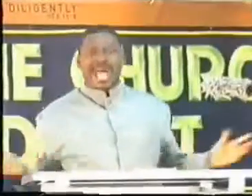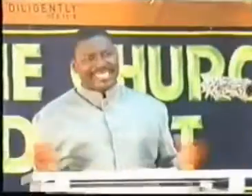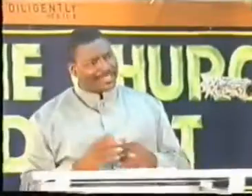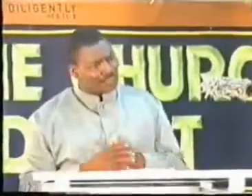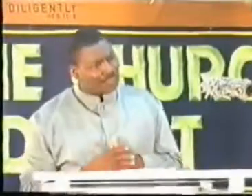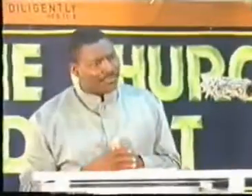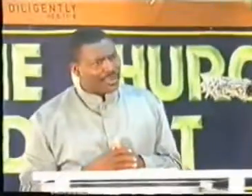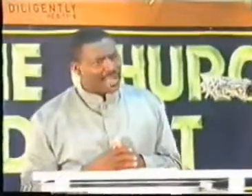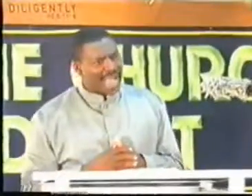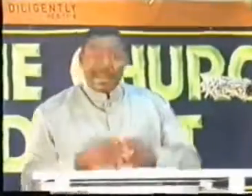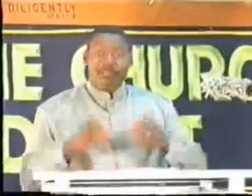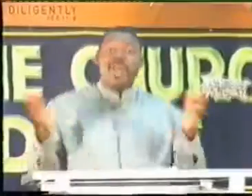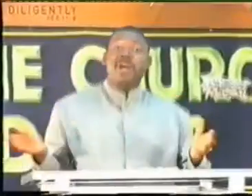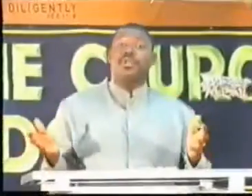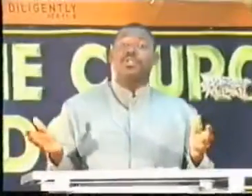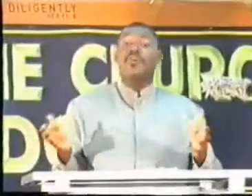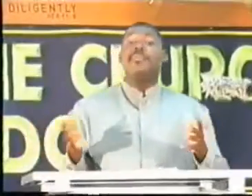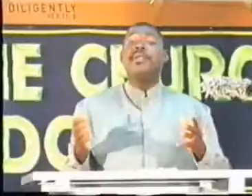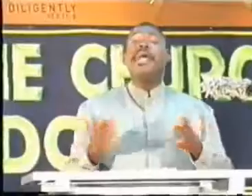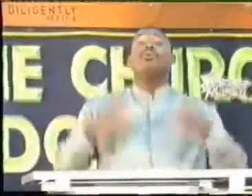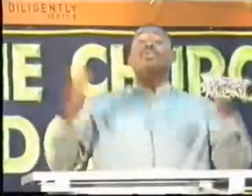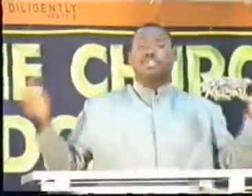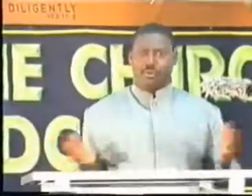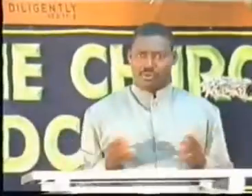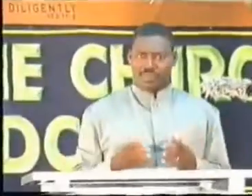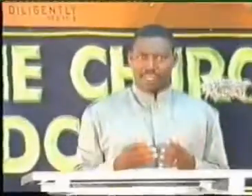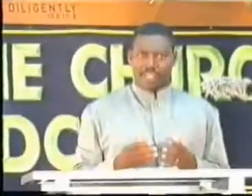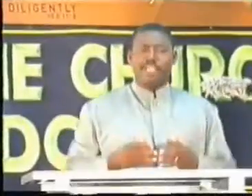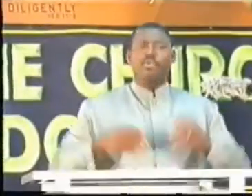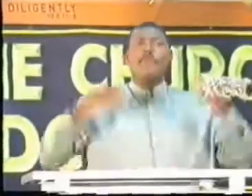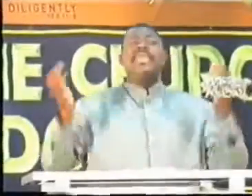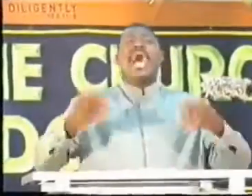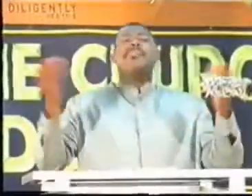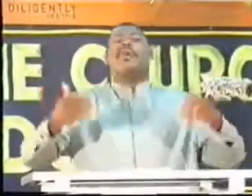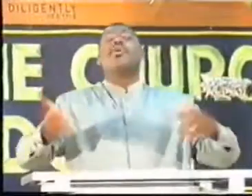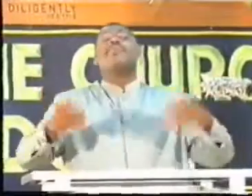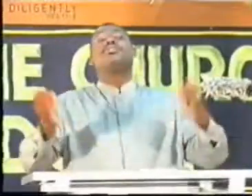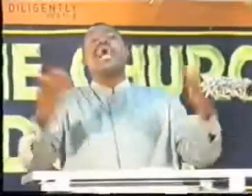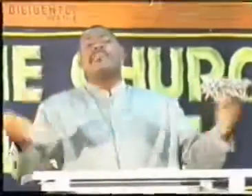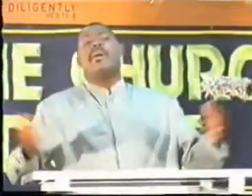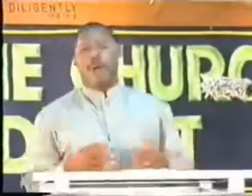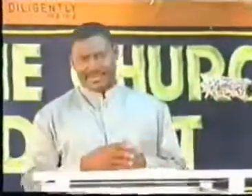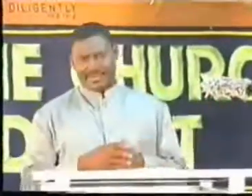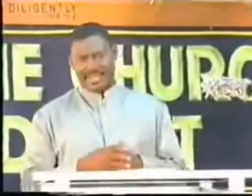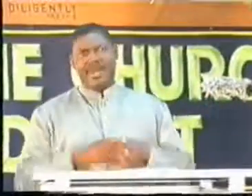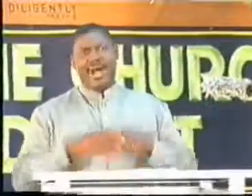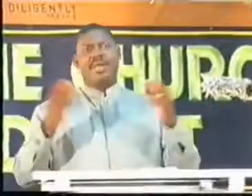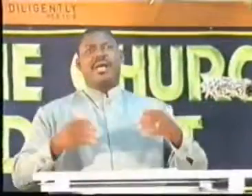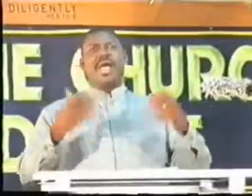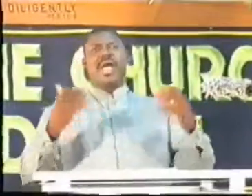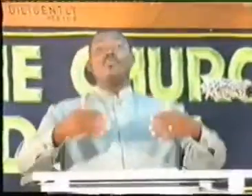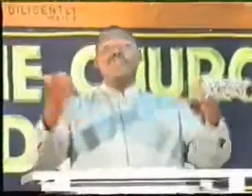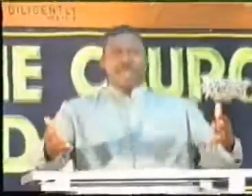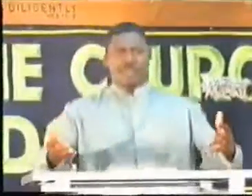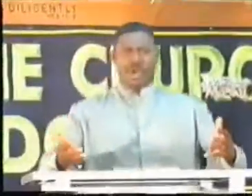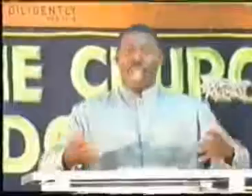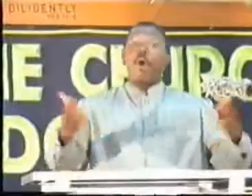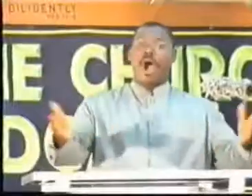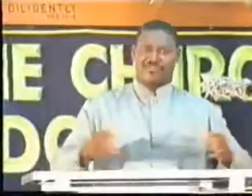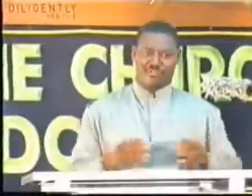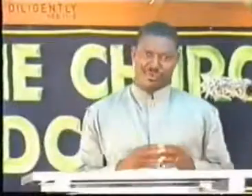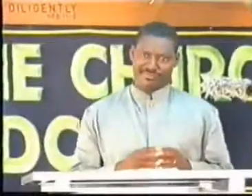Judea asase no so ama mu nuanu ma Christofo bebre e ho kire won etu obia amomode so betumi abeboa ama mu nuanu